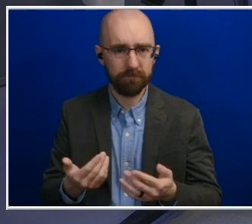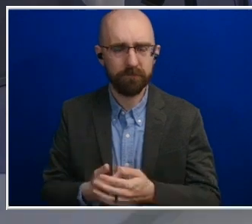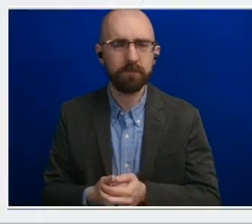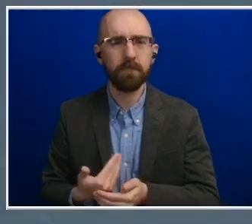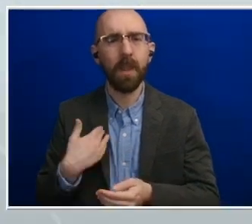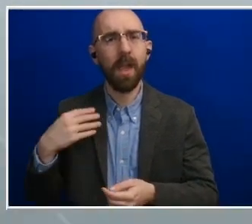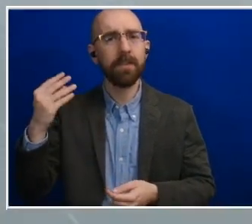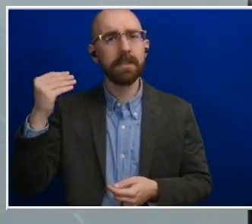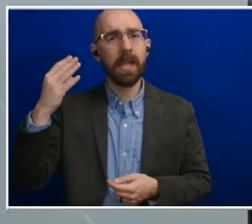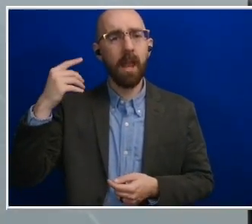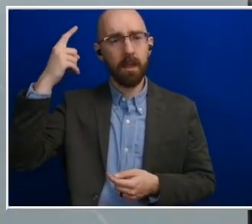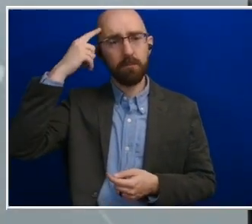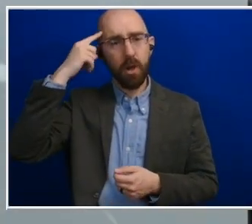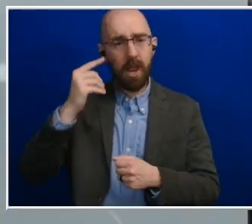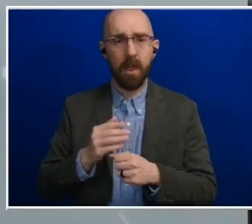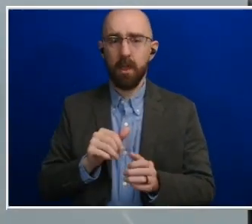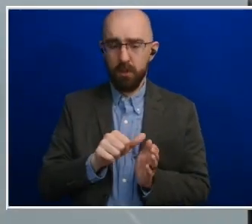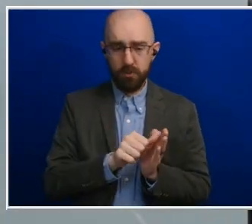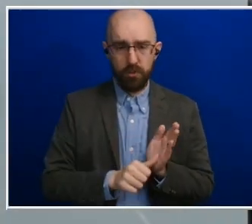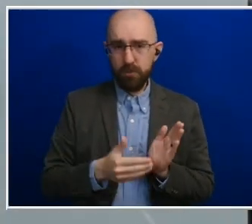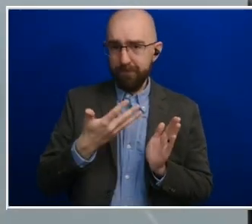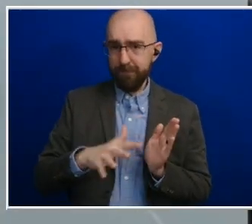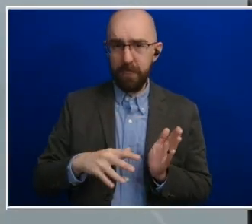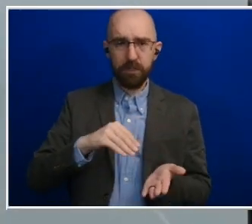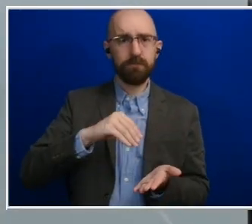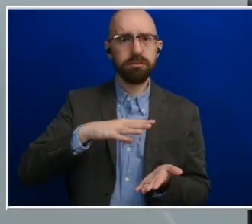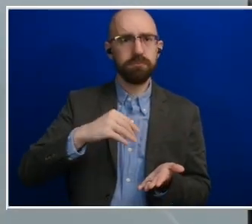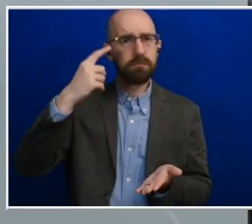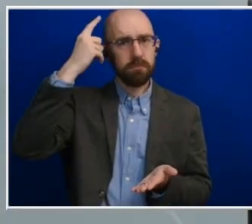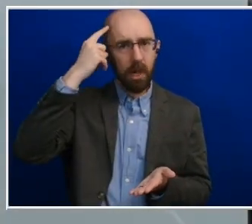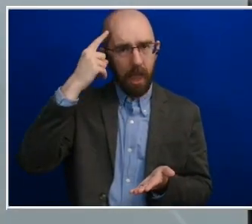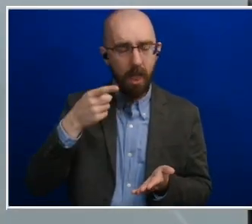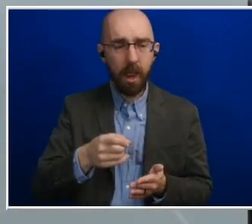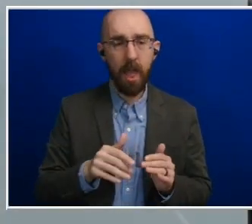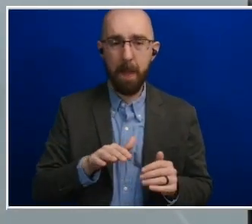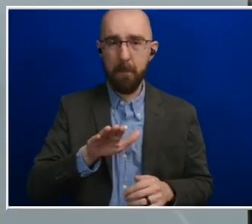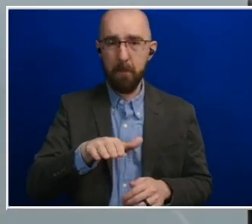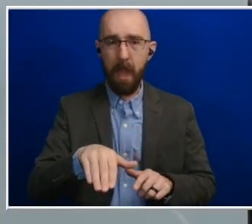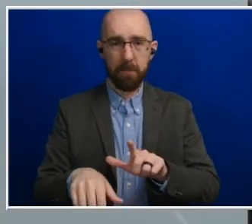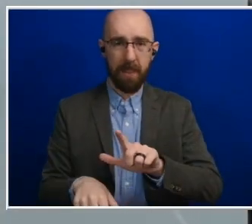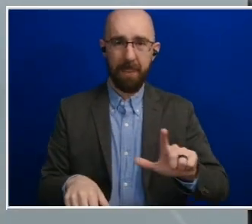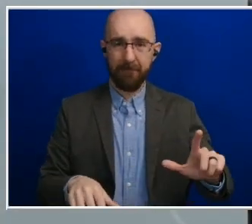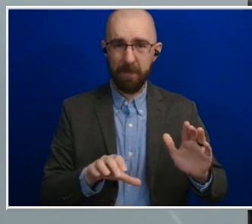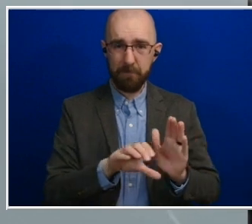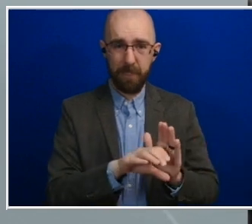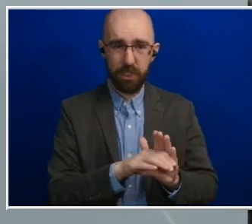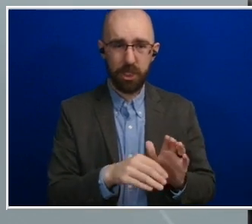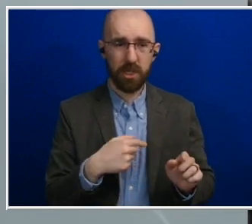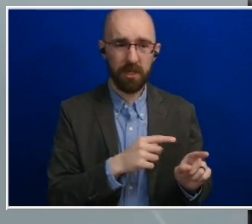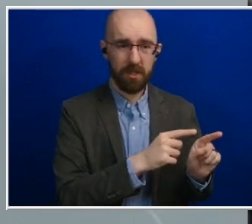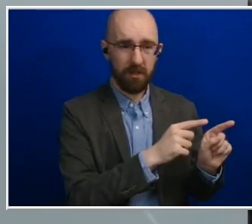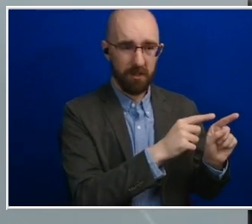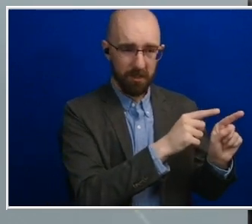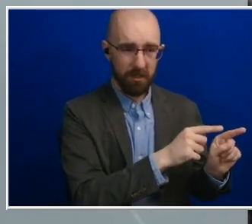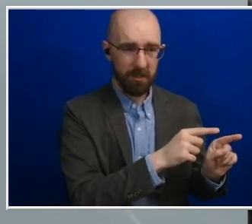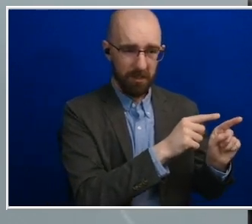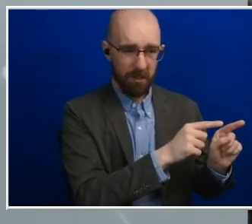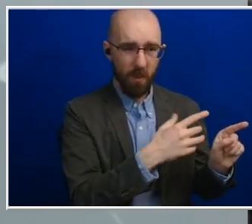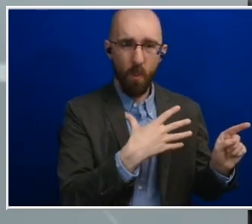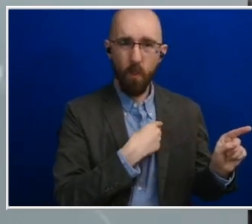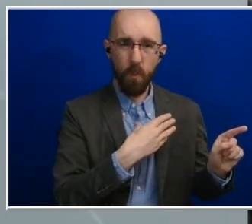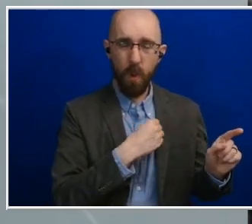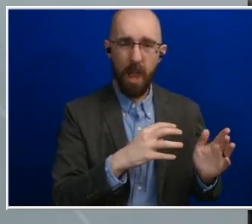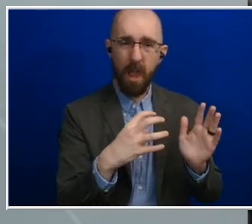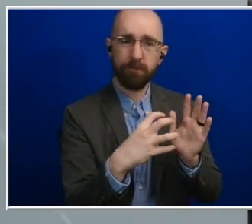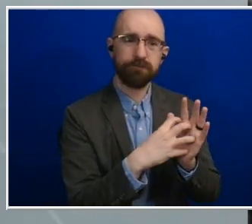after surgery. And in the bottom left of the picture, there's a white space where you used to have some brain tissue. Dr. Chang,